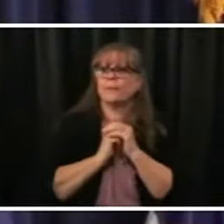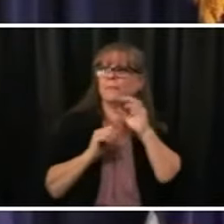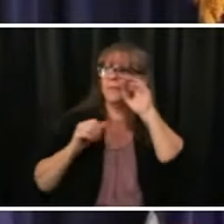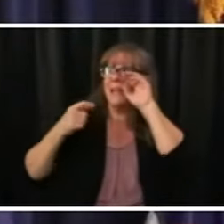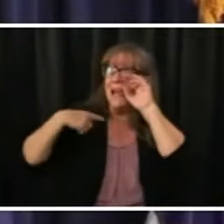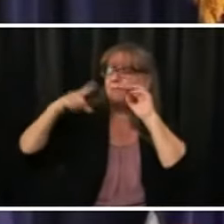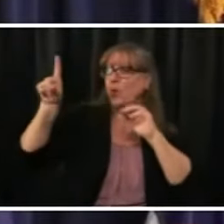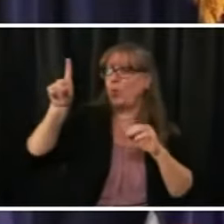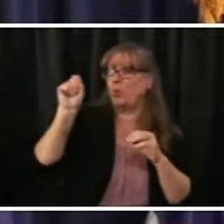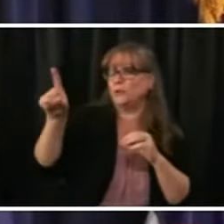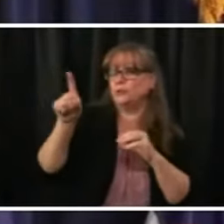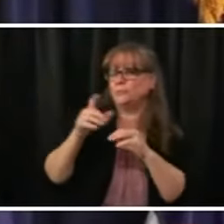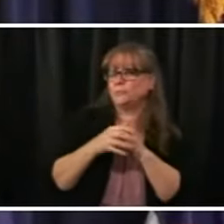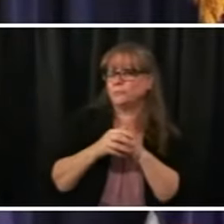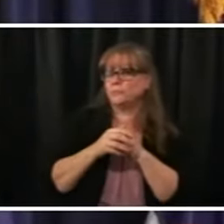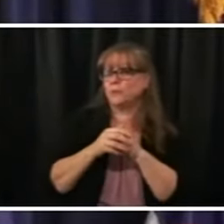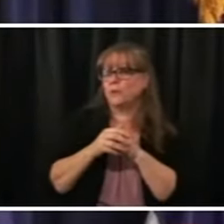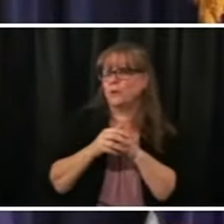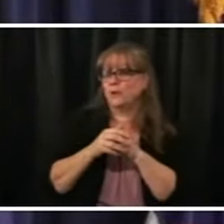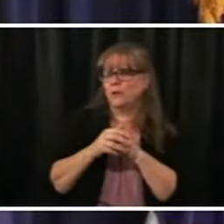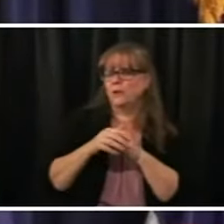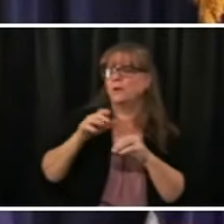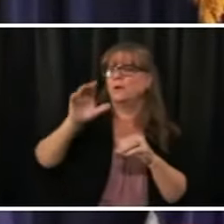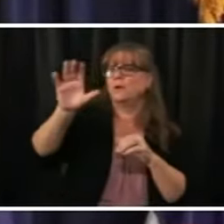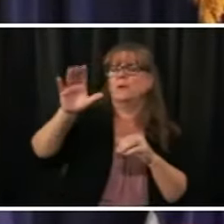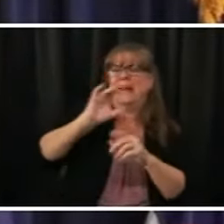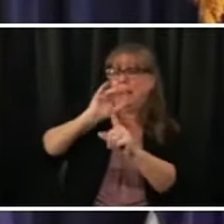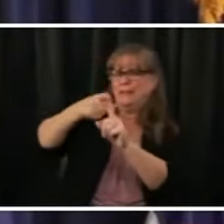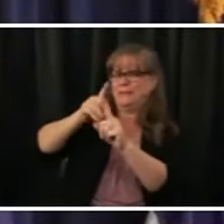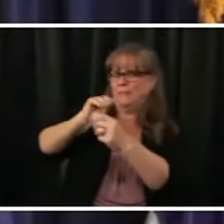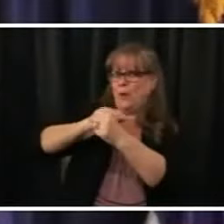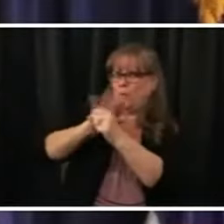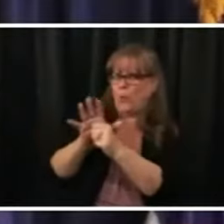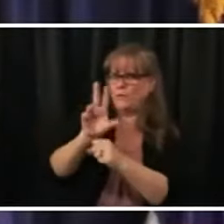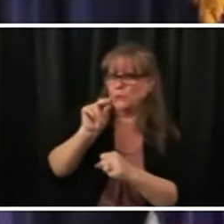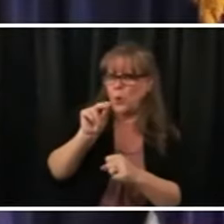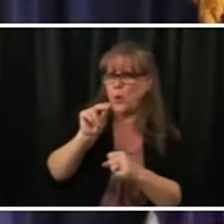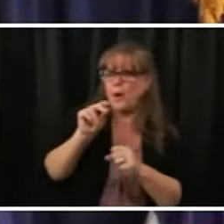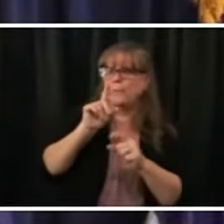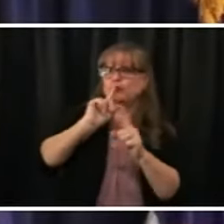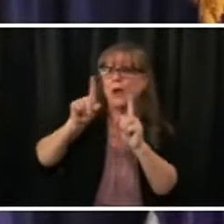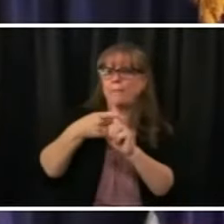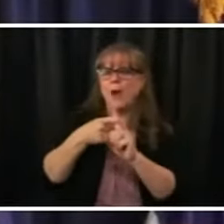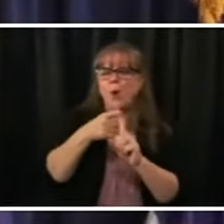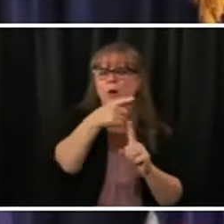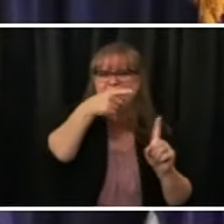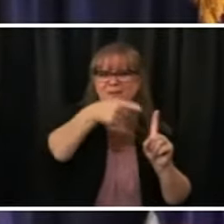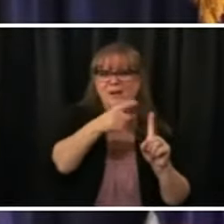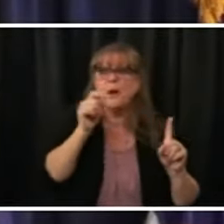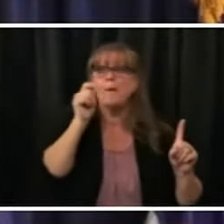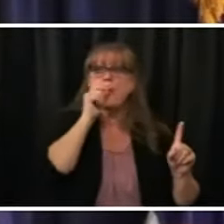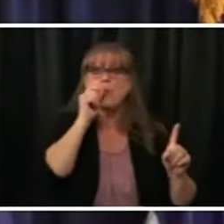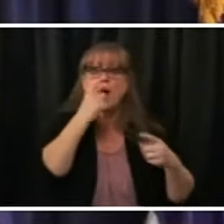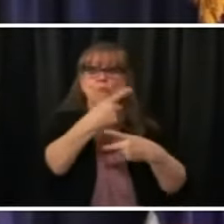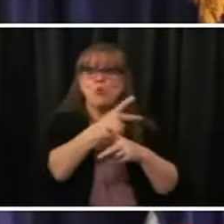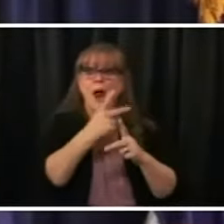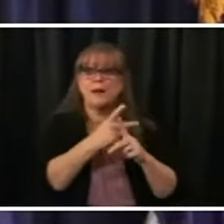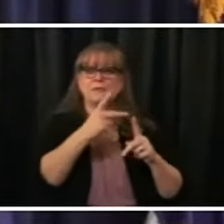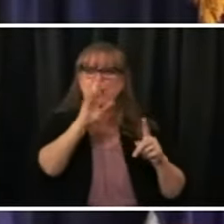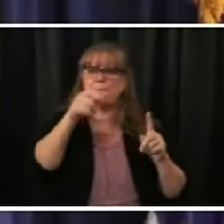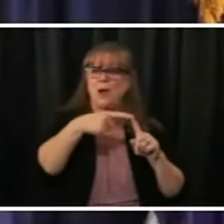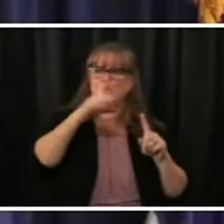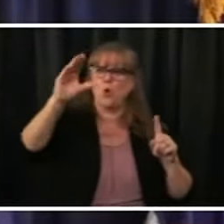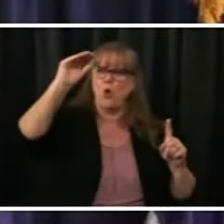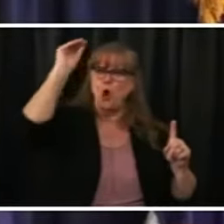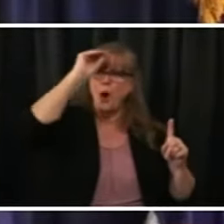coronavirus to enact a potency limit on marijuana products. I'm wondering if you've heard about this and if you've taken a position on it. If you think this is a good